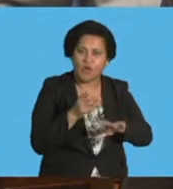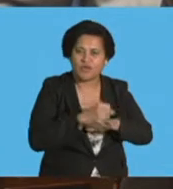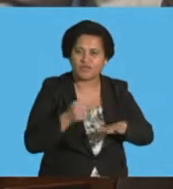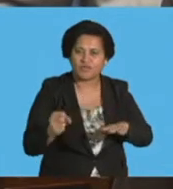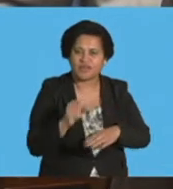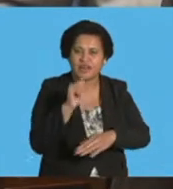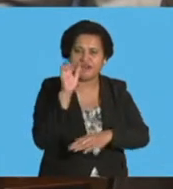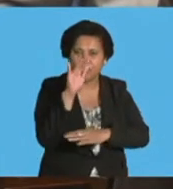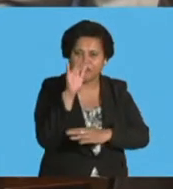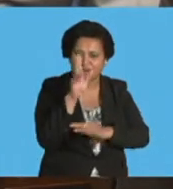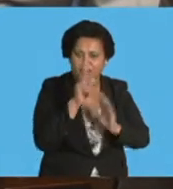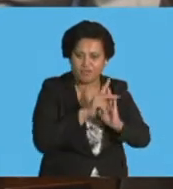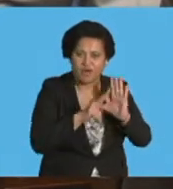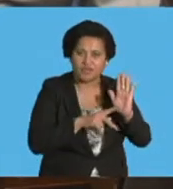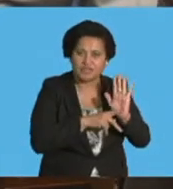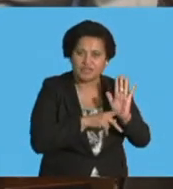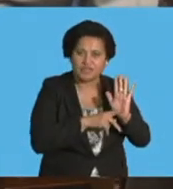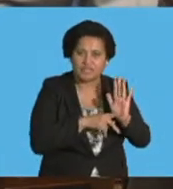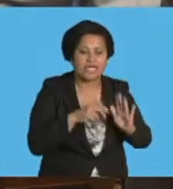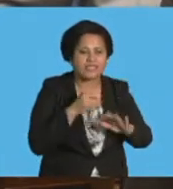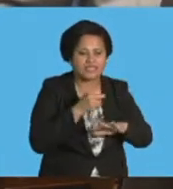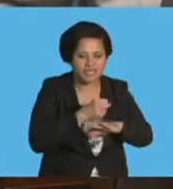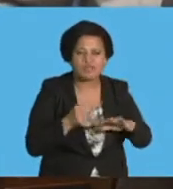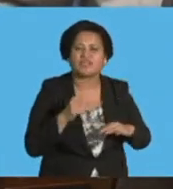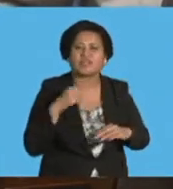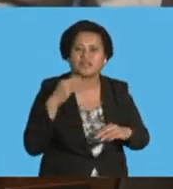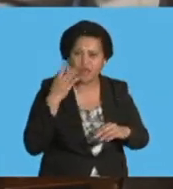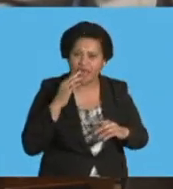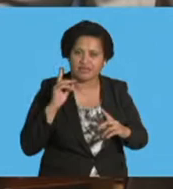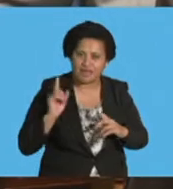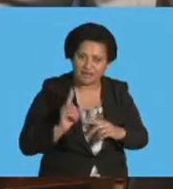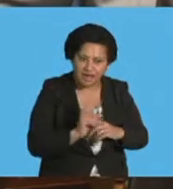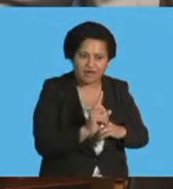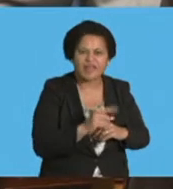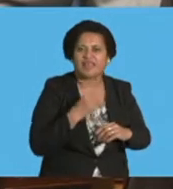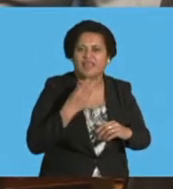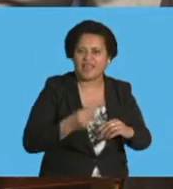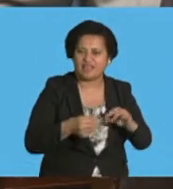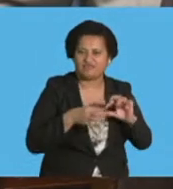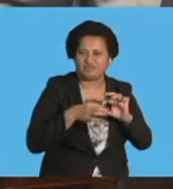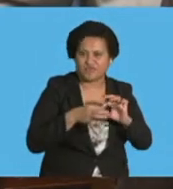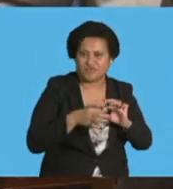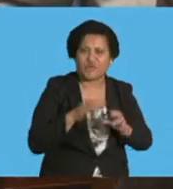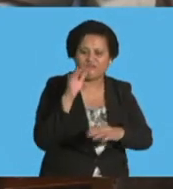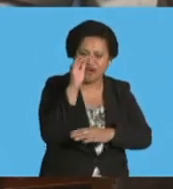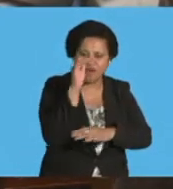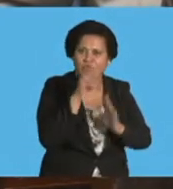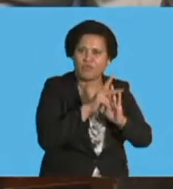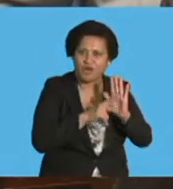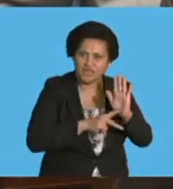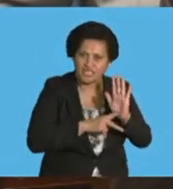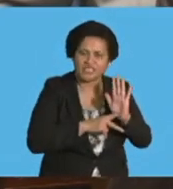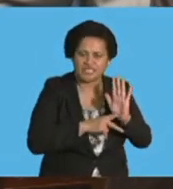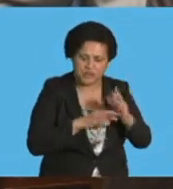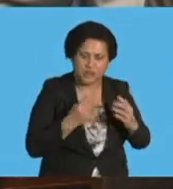governments every now and then when they come into place, they have their foreign policies, and of